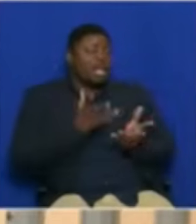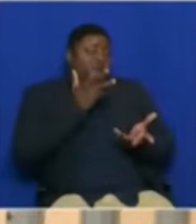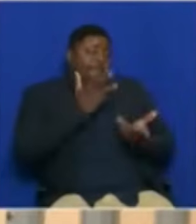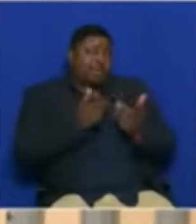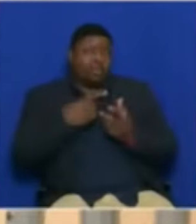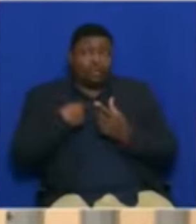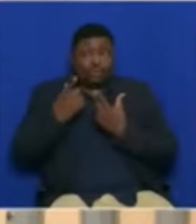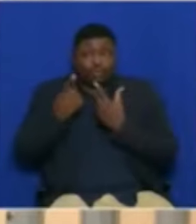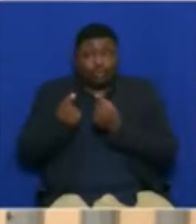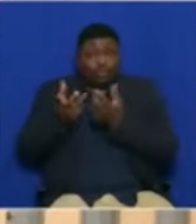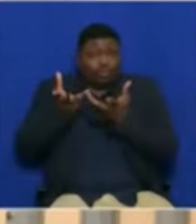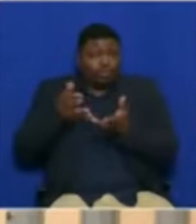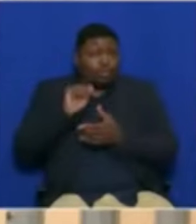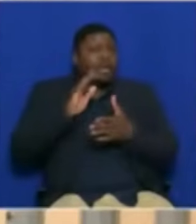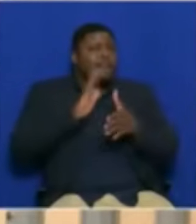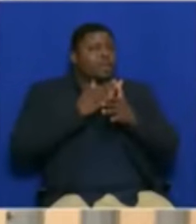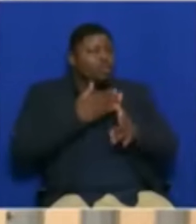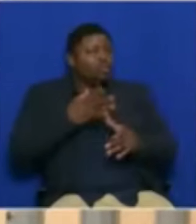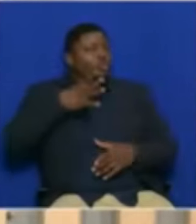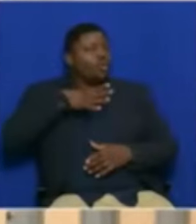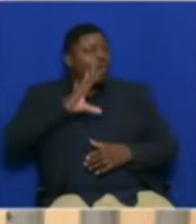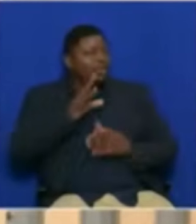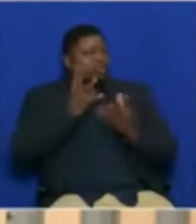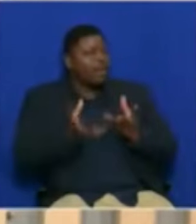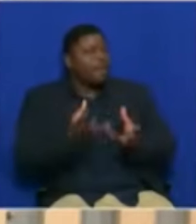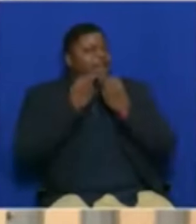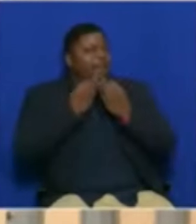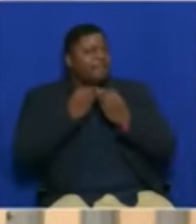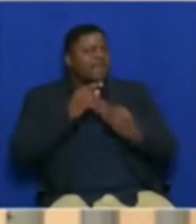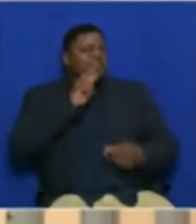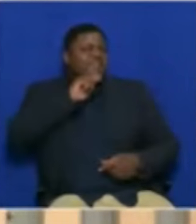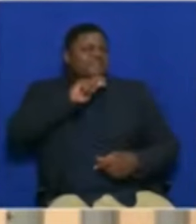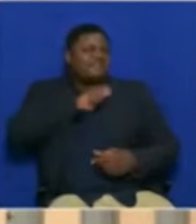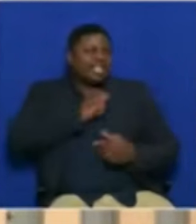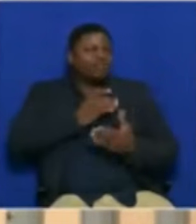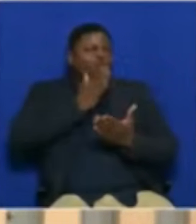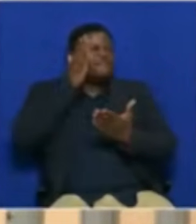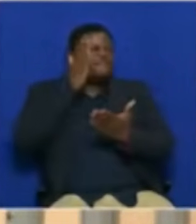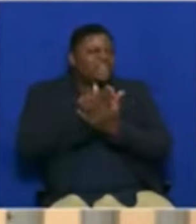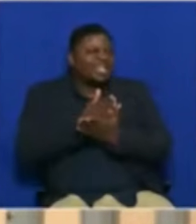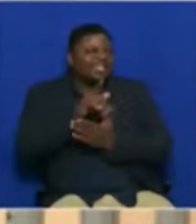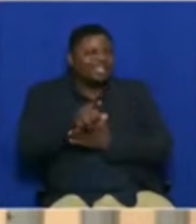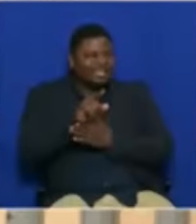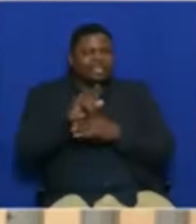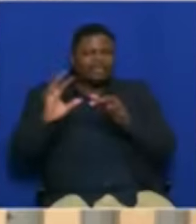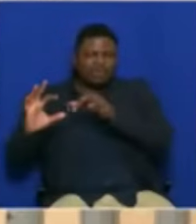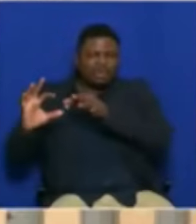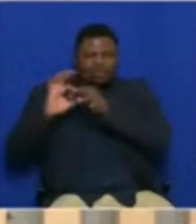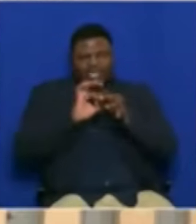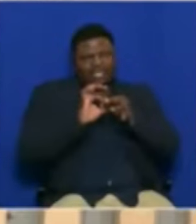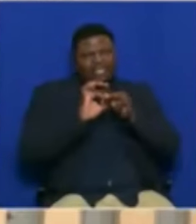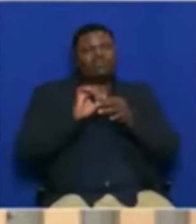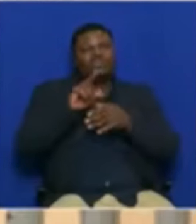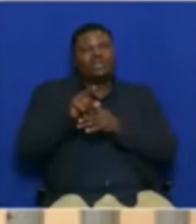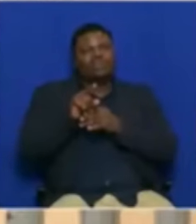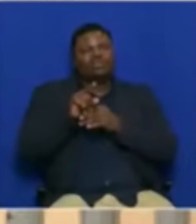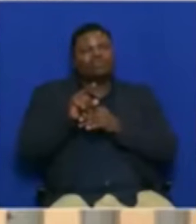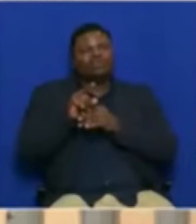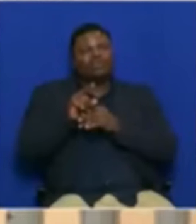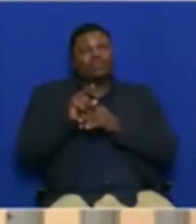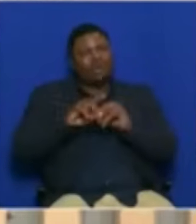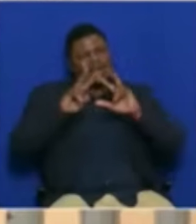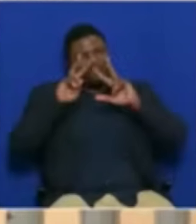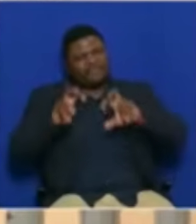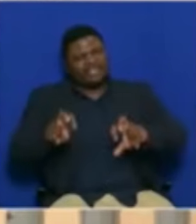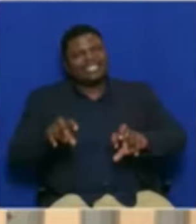certain factual matrix relevant to what you are investigating? Yes. Would that be fair? Please refer to file 3,